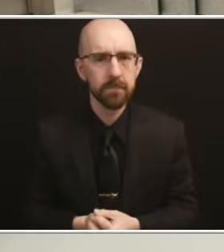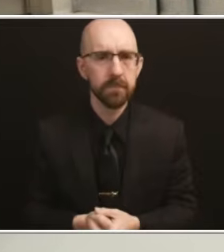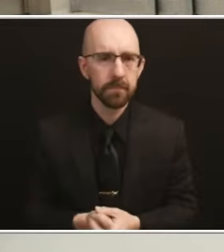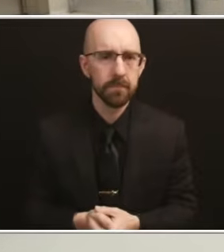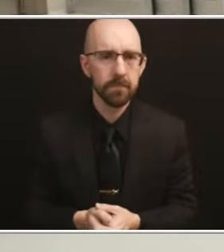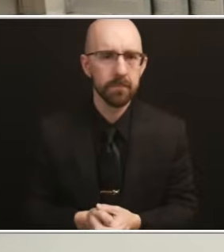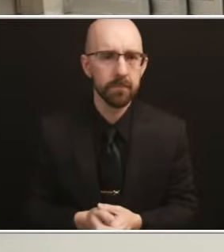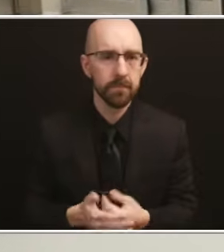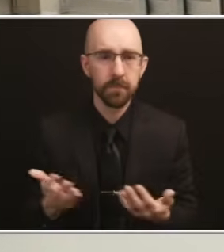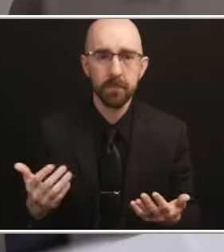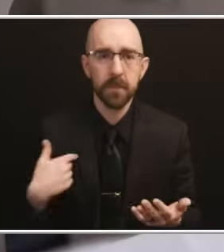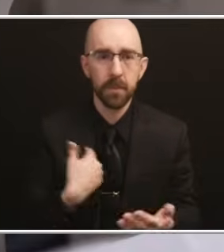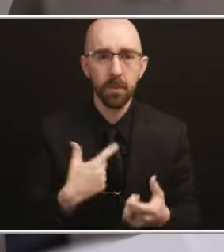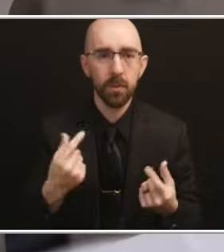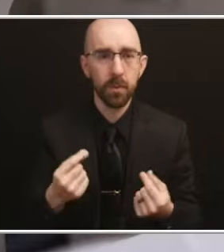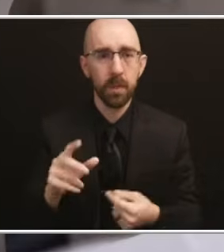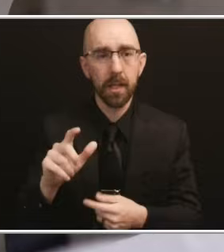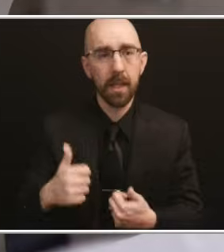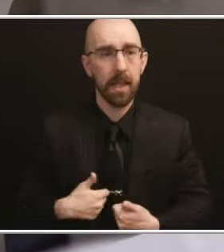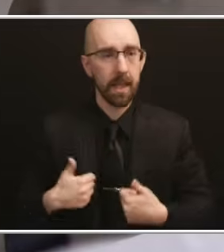donor liver transplant.